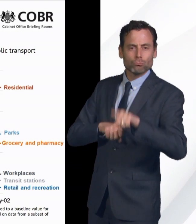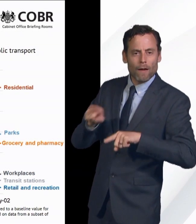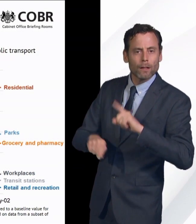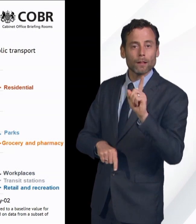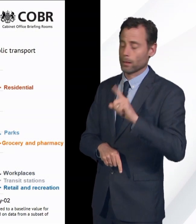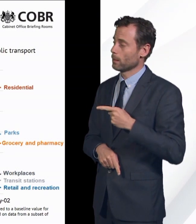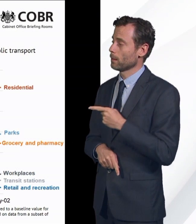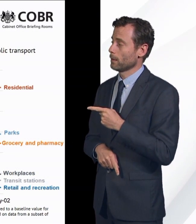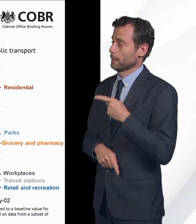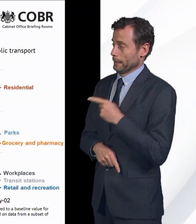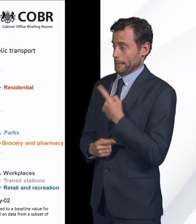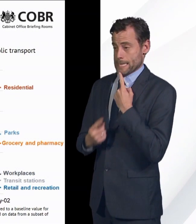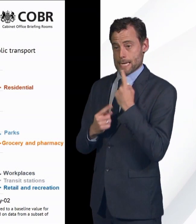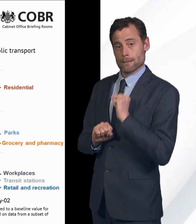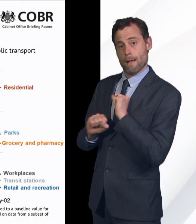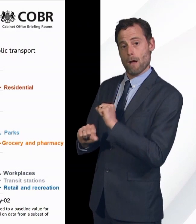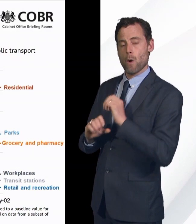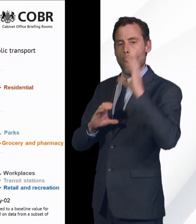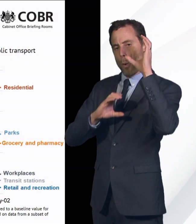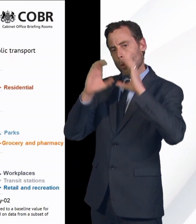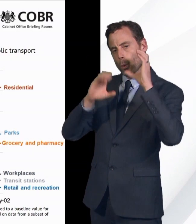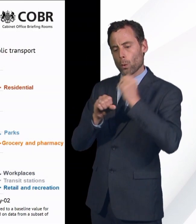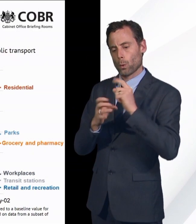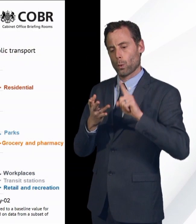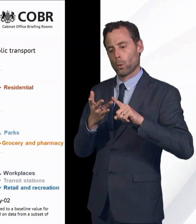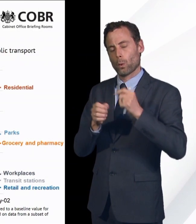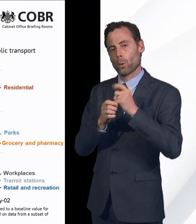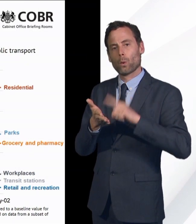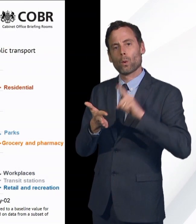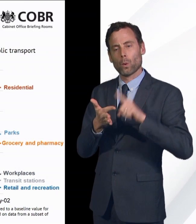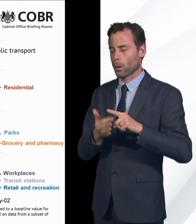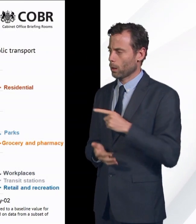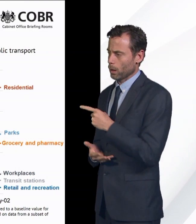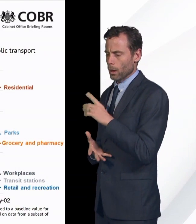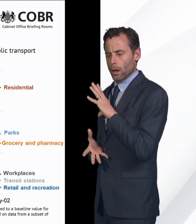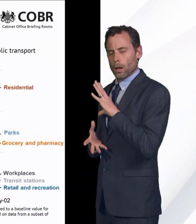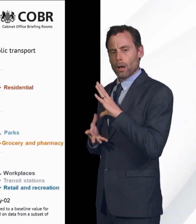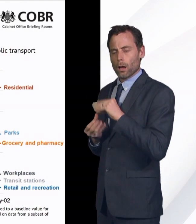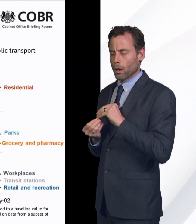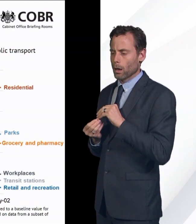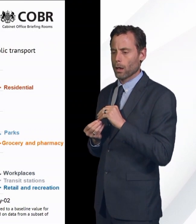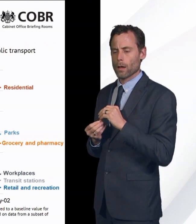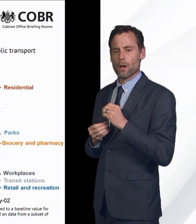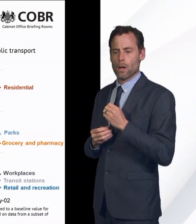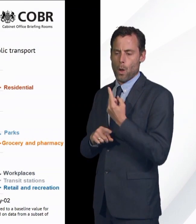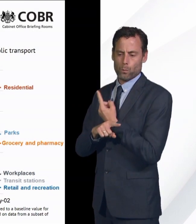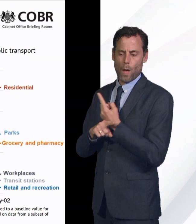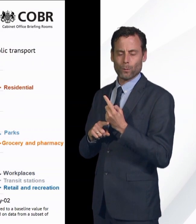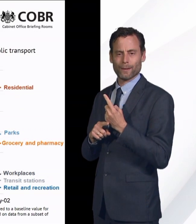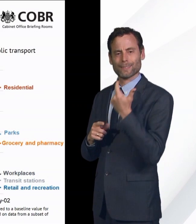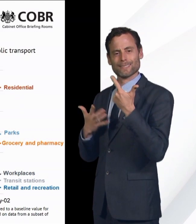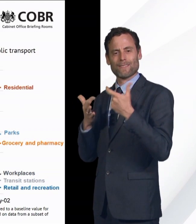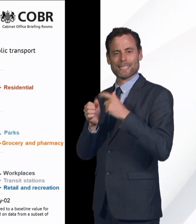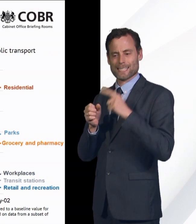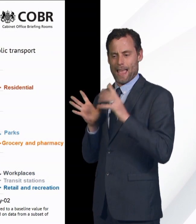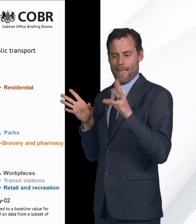is data from Google, and it shows a 7-day rolling average of the mobility of the public in various places.